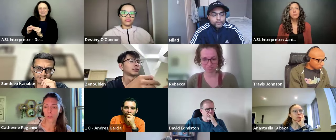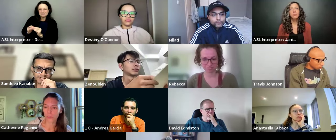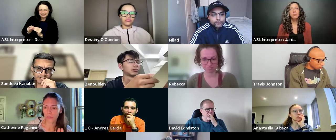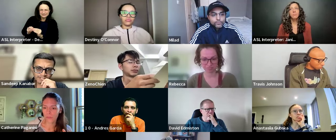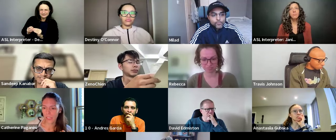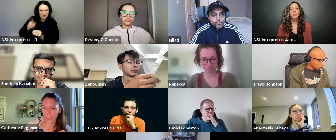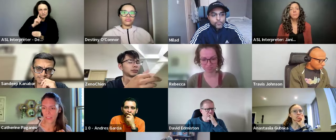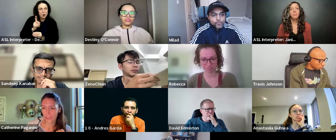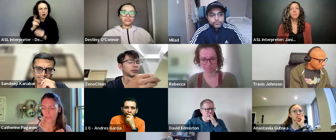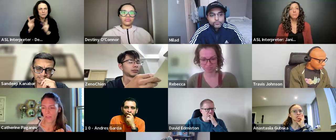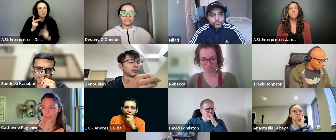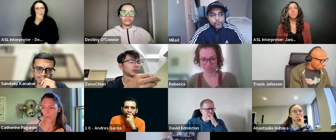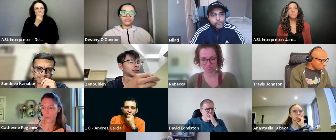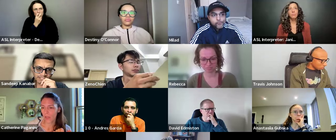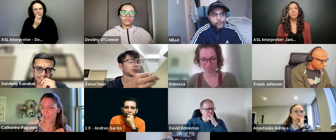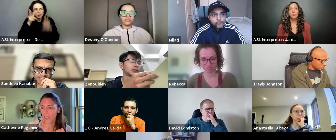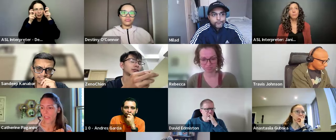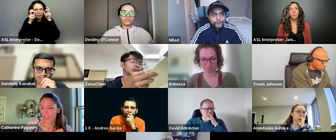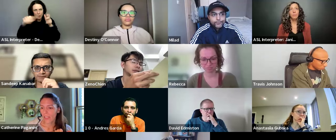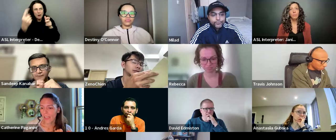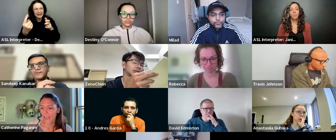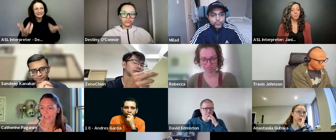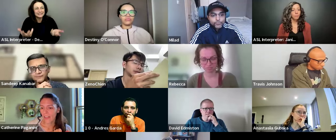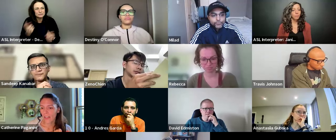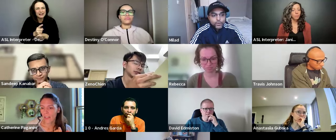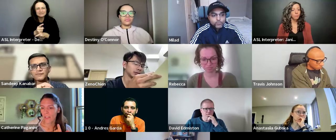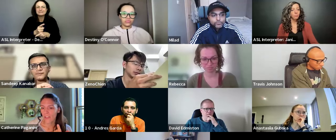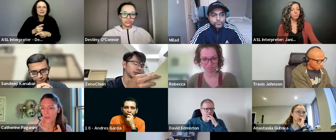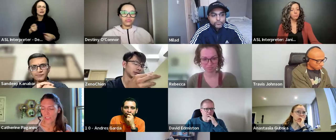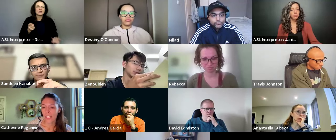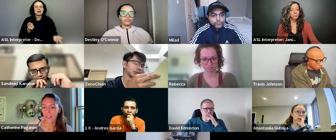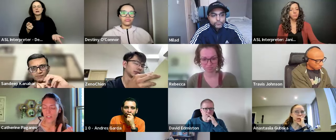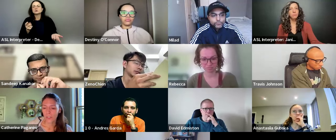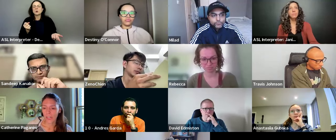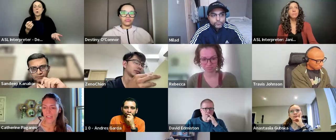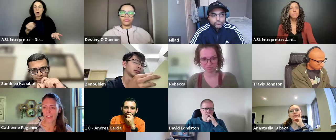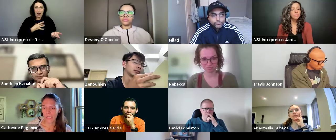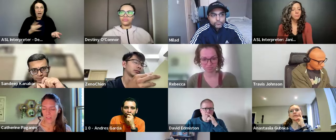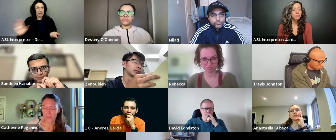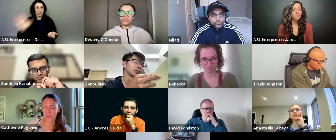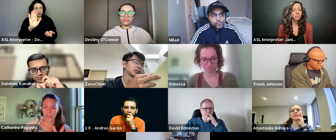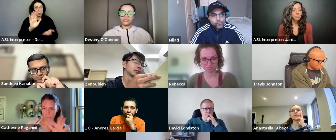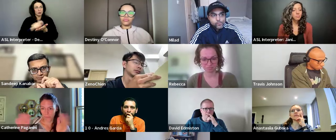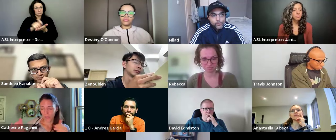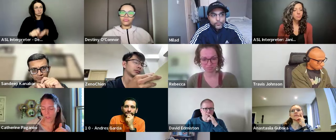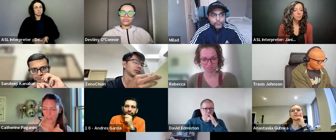who are oral, right? And as well. And then so I did like all your edit, like